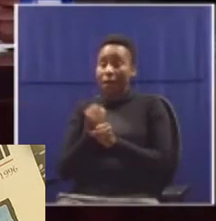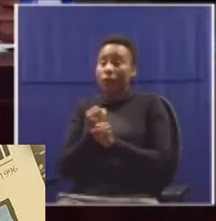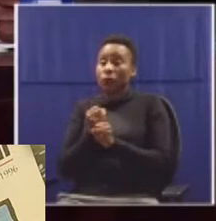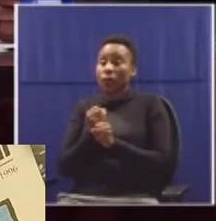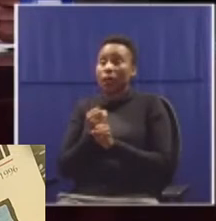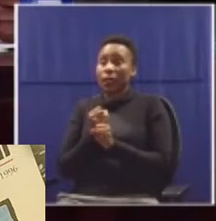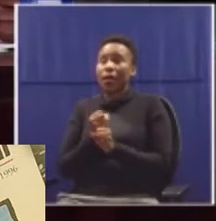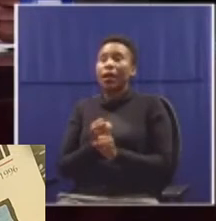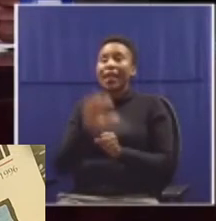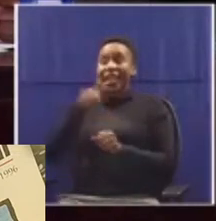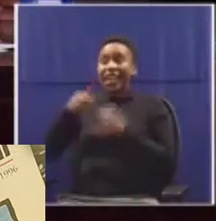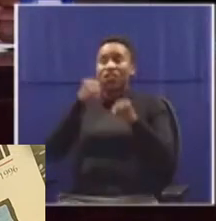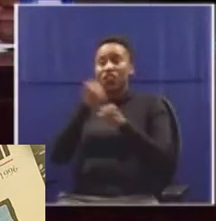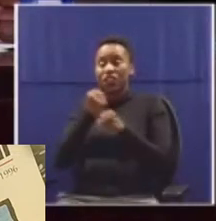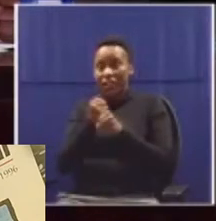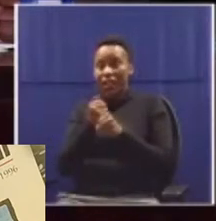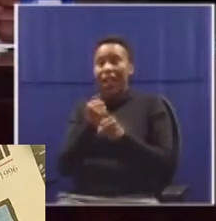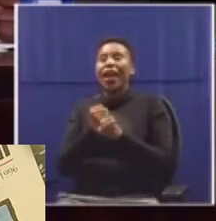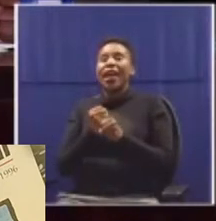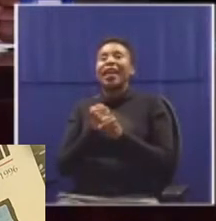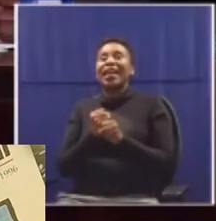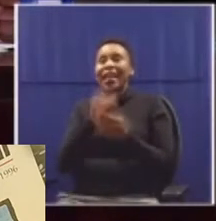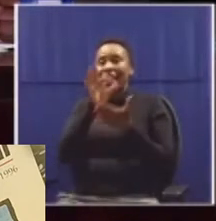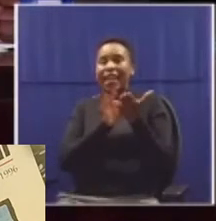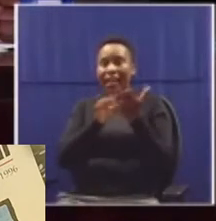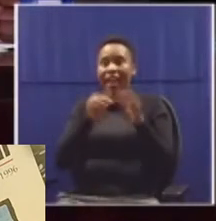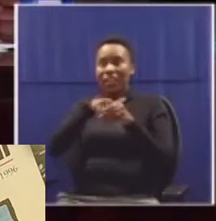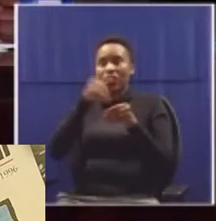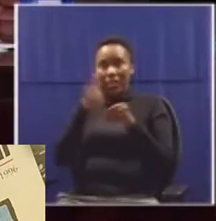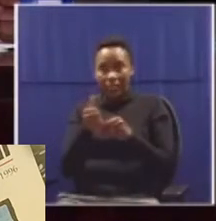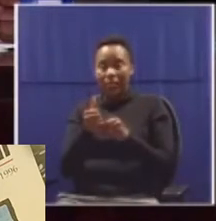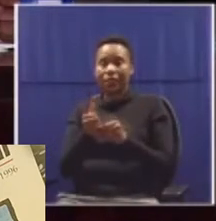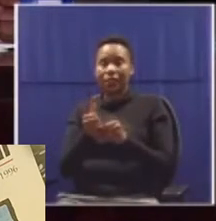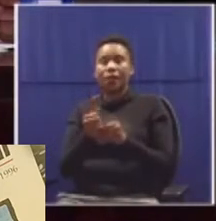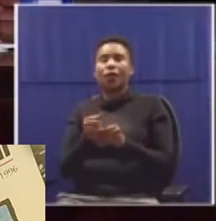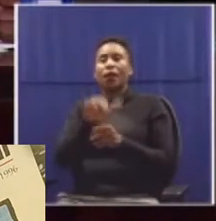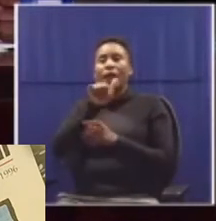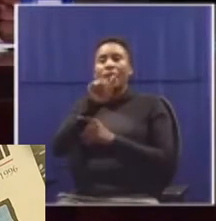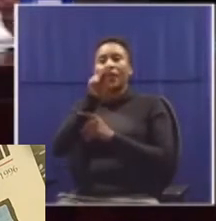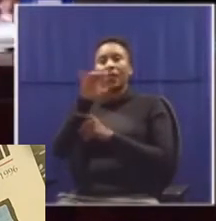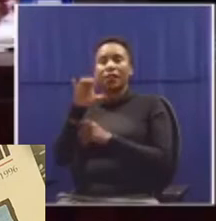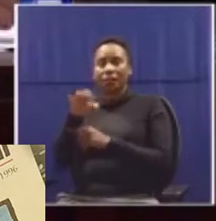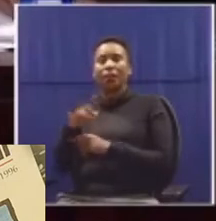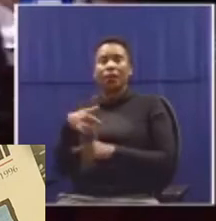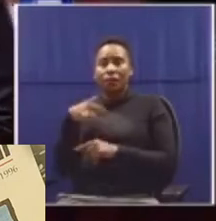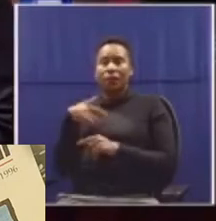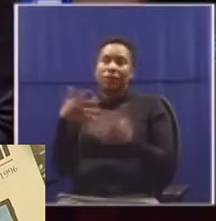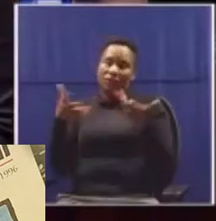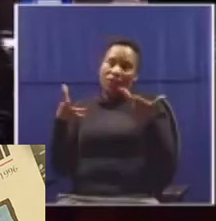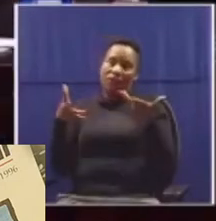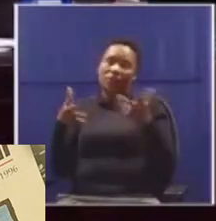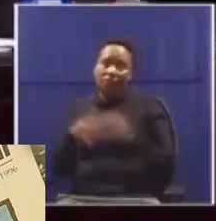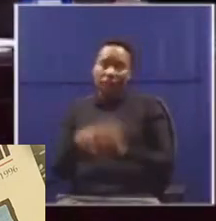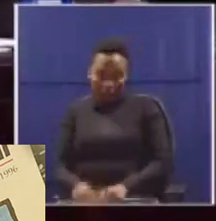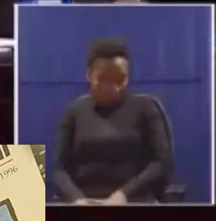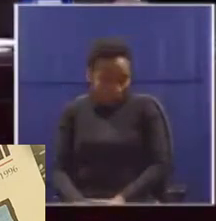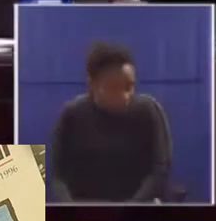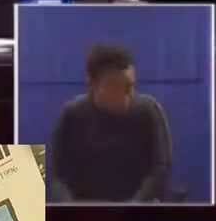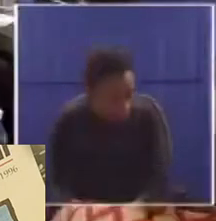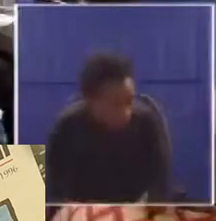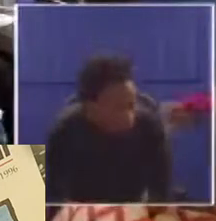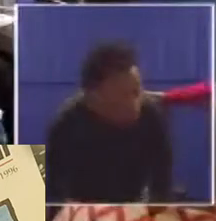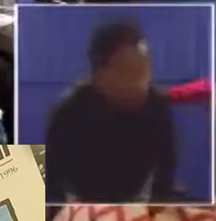next year's elections and look relevant the ANC leaves and the ANC leads I think you have shared yeah